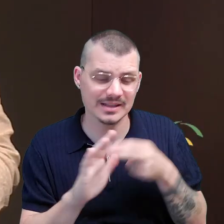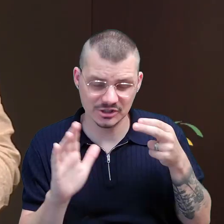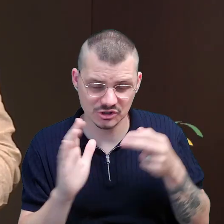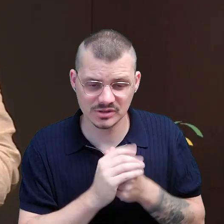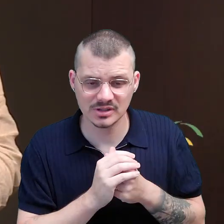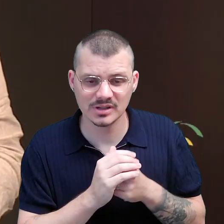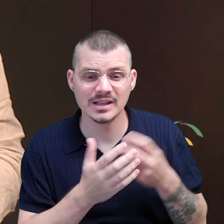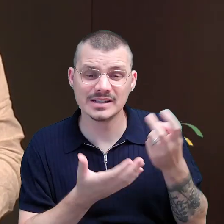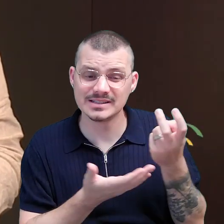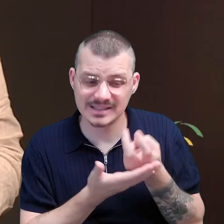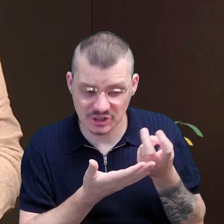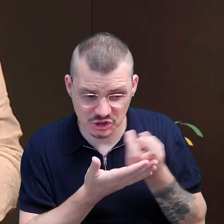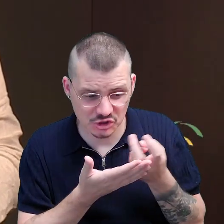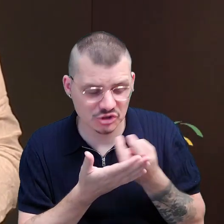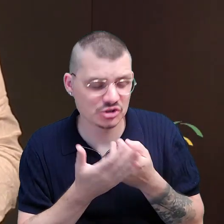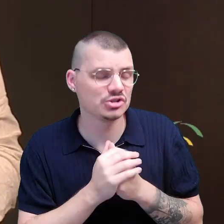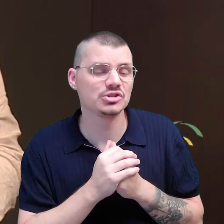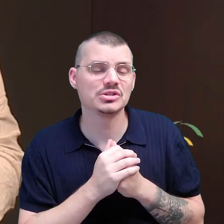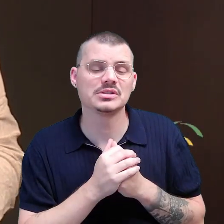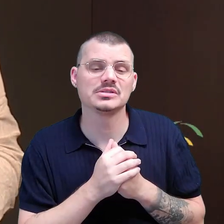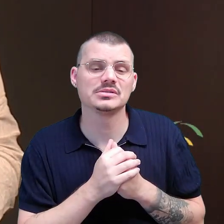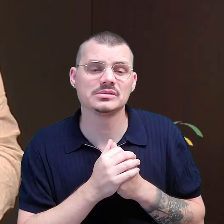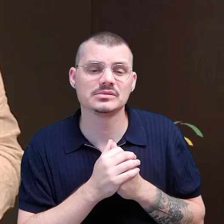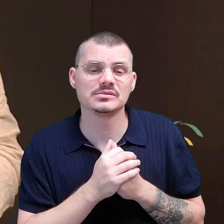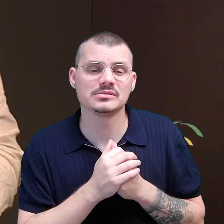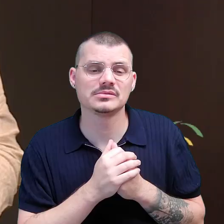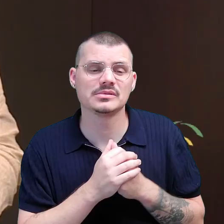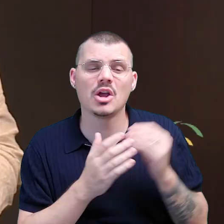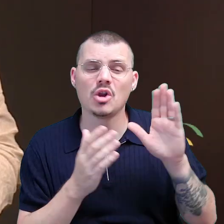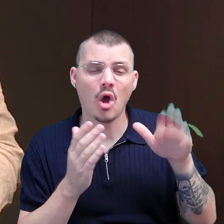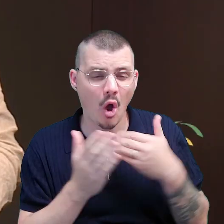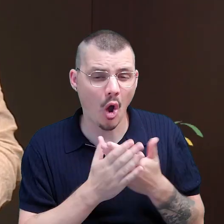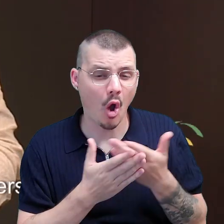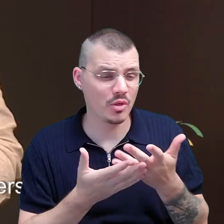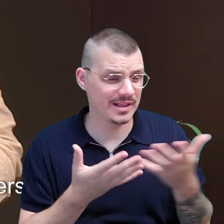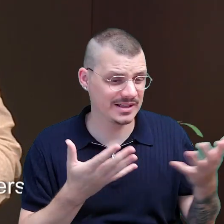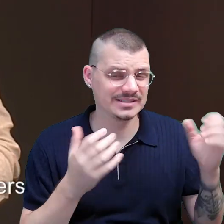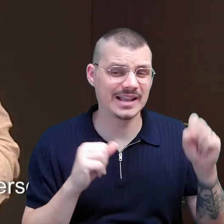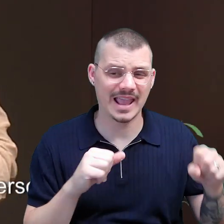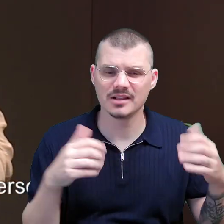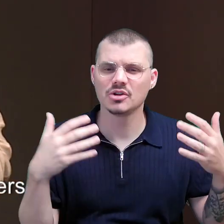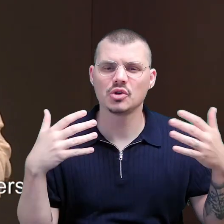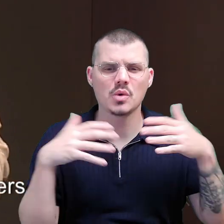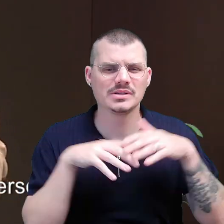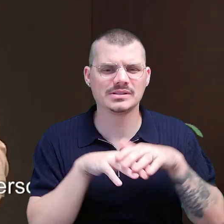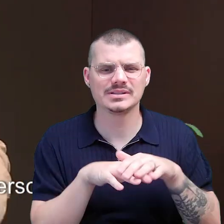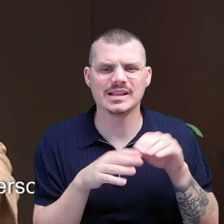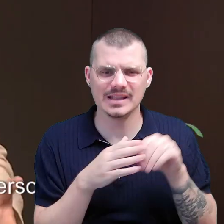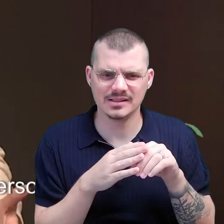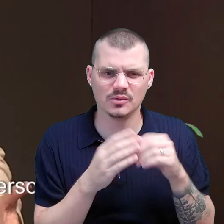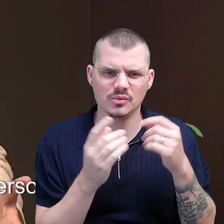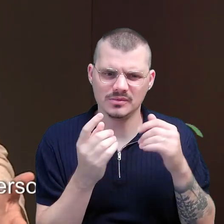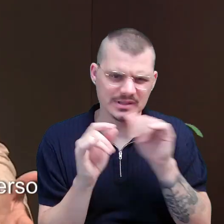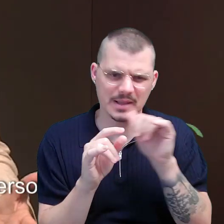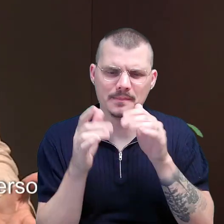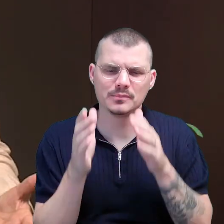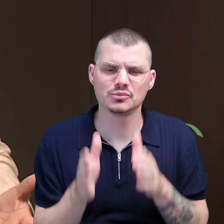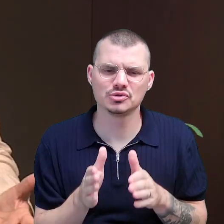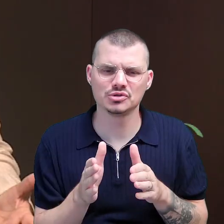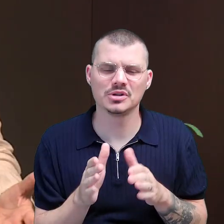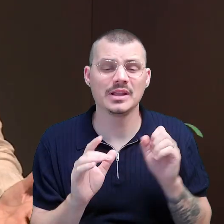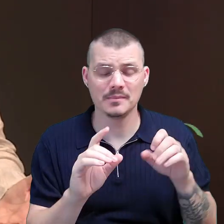conditions. It can be triggered by seizures. And all those things can coexist in the same